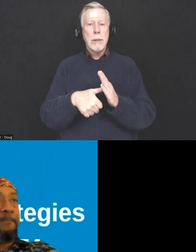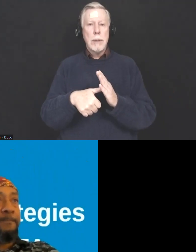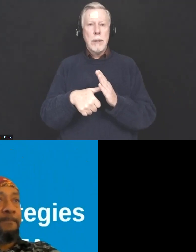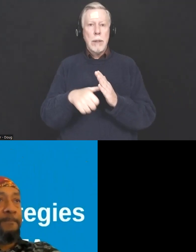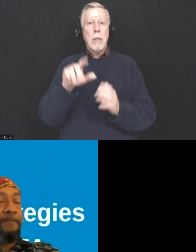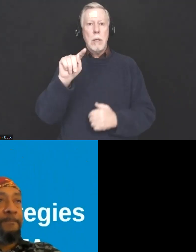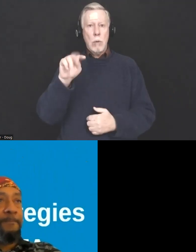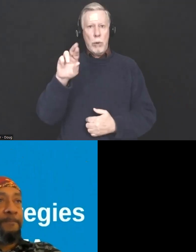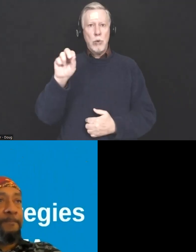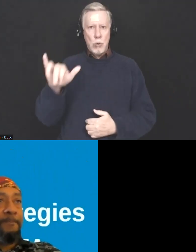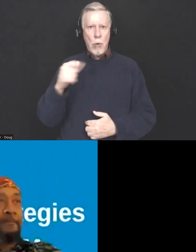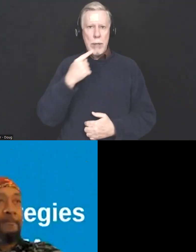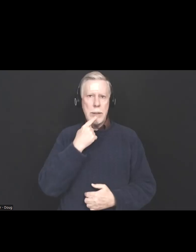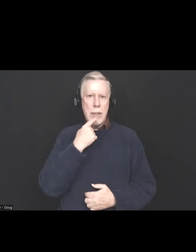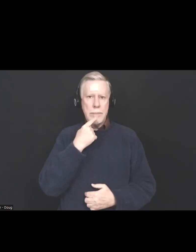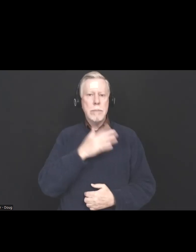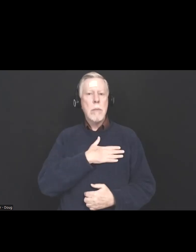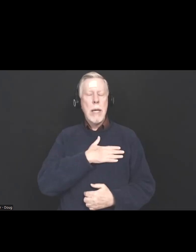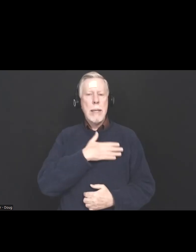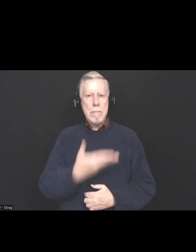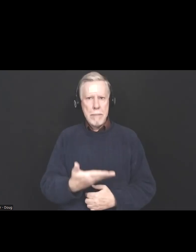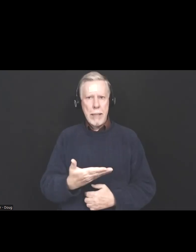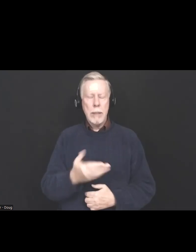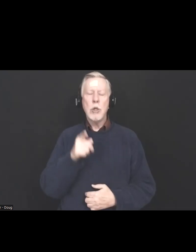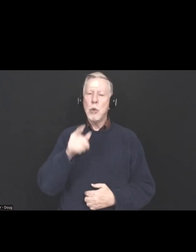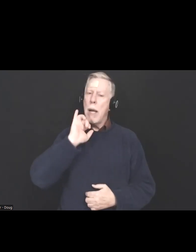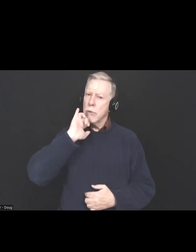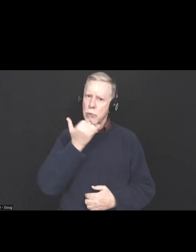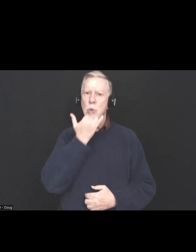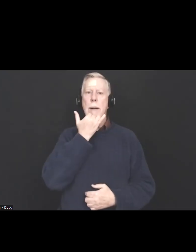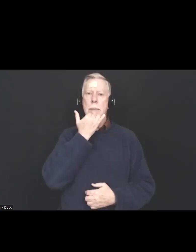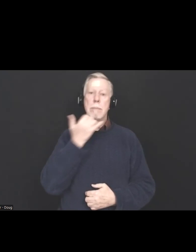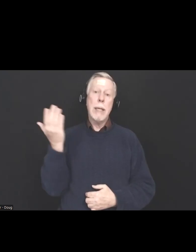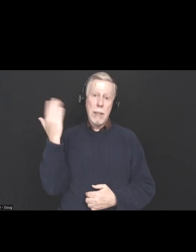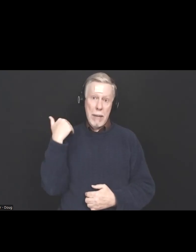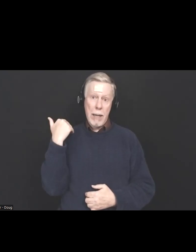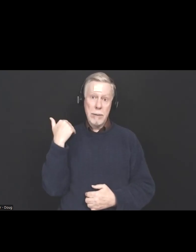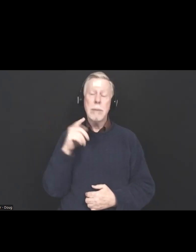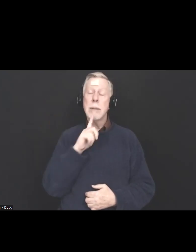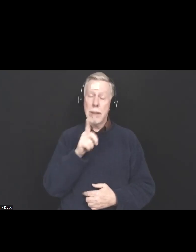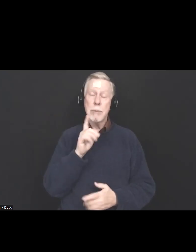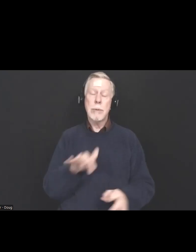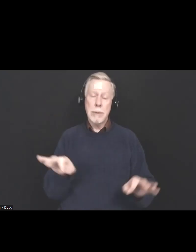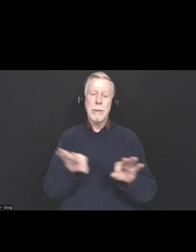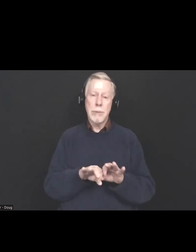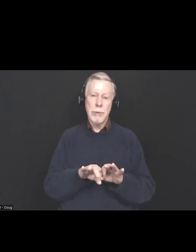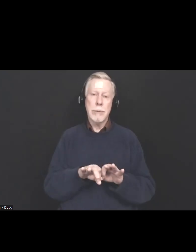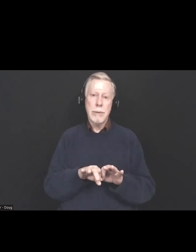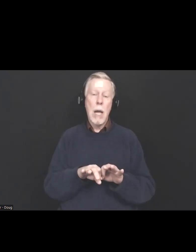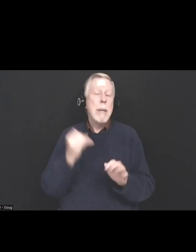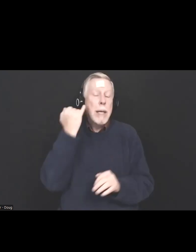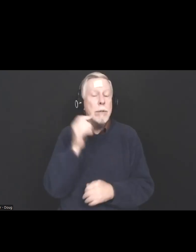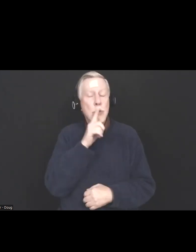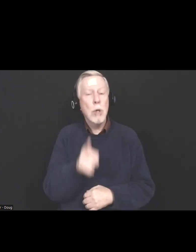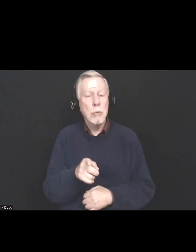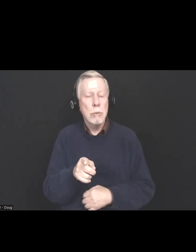Troy said. Admitting that you have screwed up in the past is absolutely essential to, if that's the case. Now, some of you